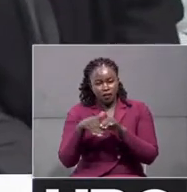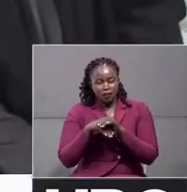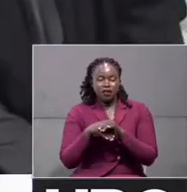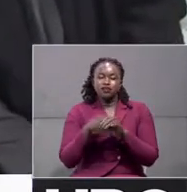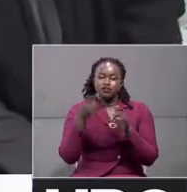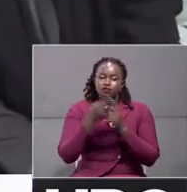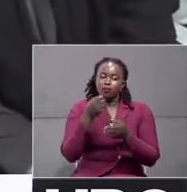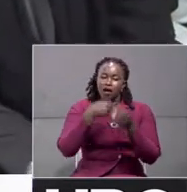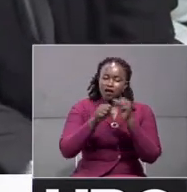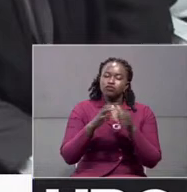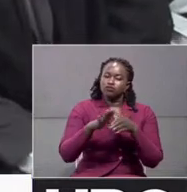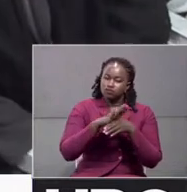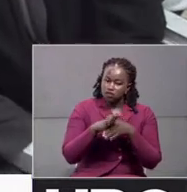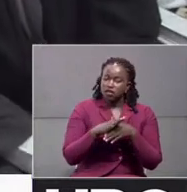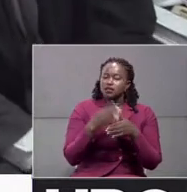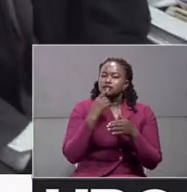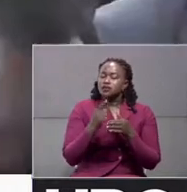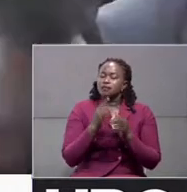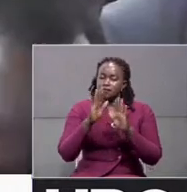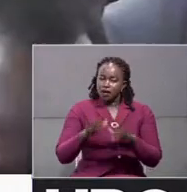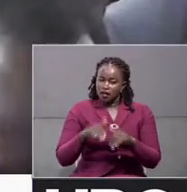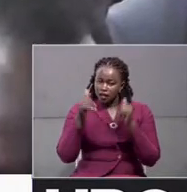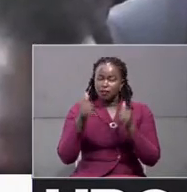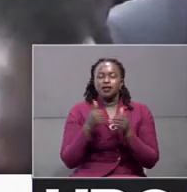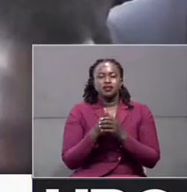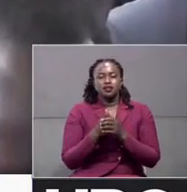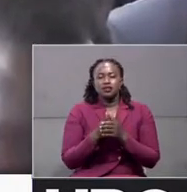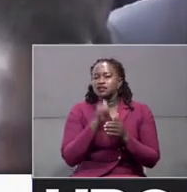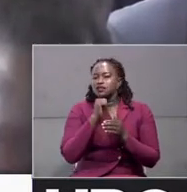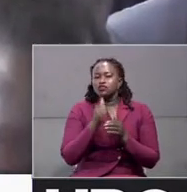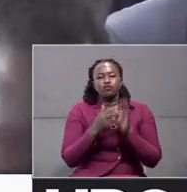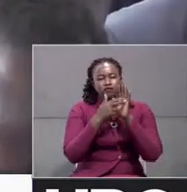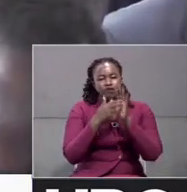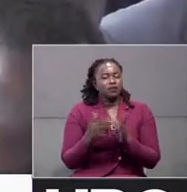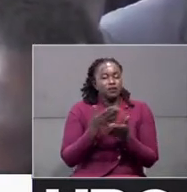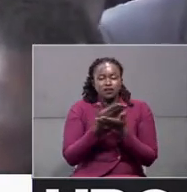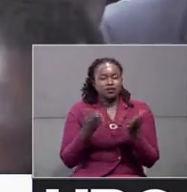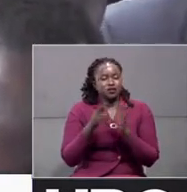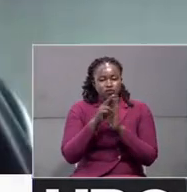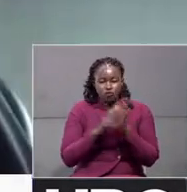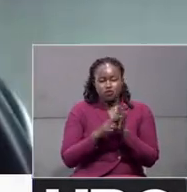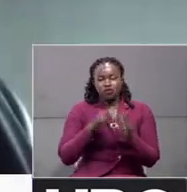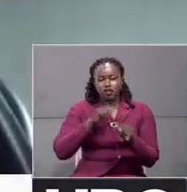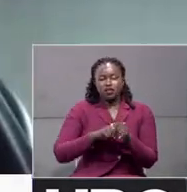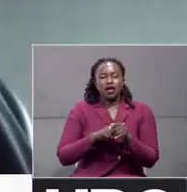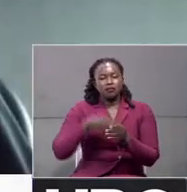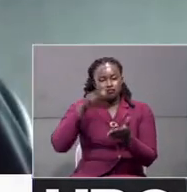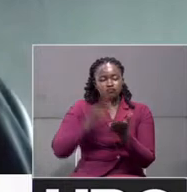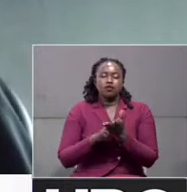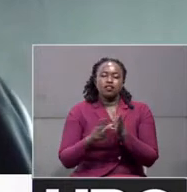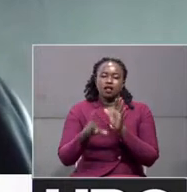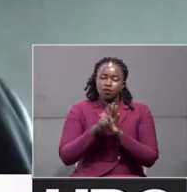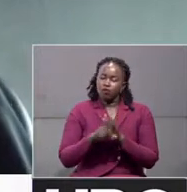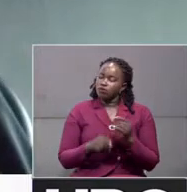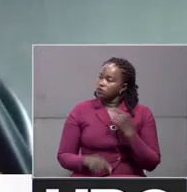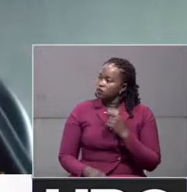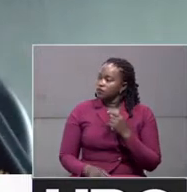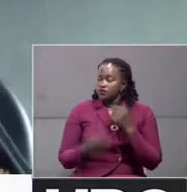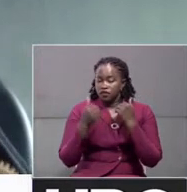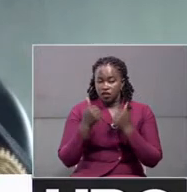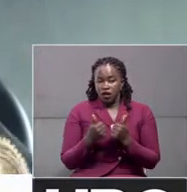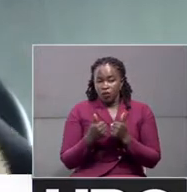homosexuality, asserting that the parliament didn't violate any of its rules in passing the law. That limitation on the right